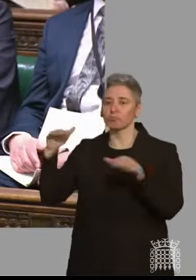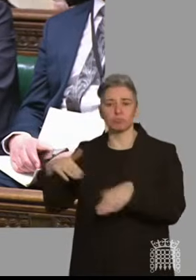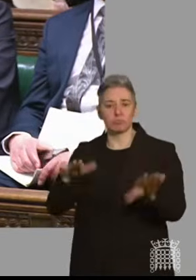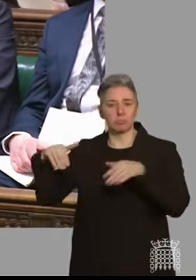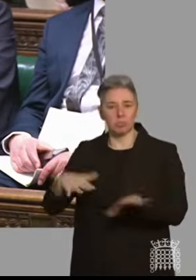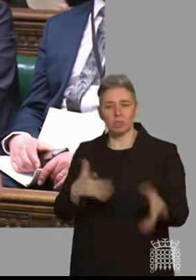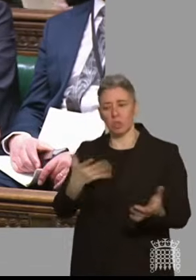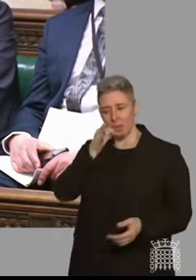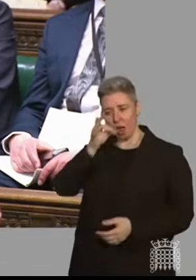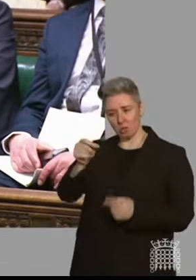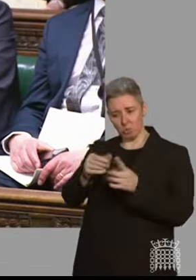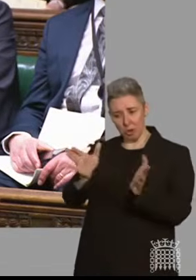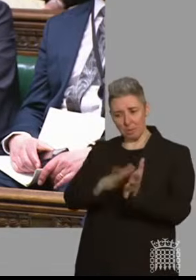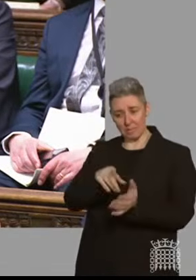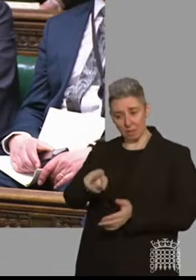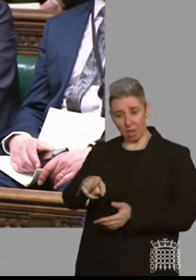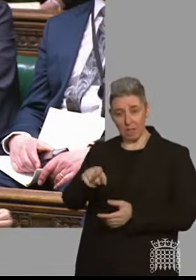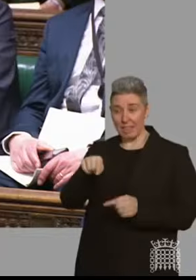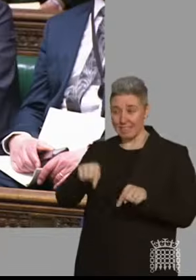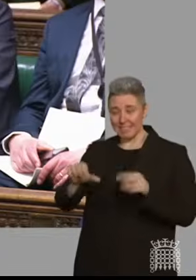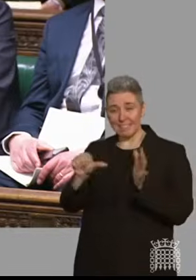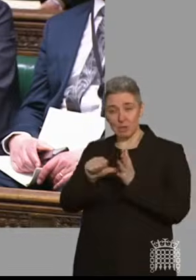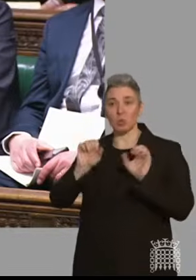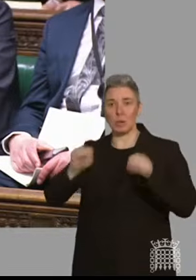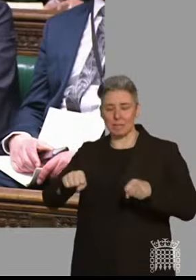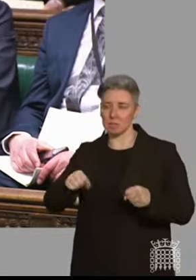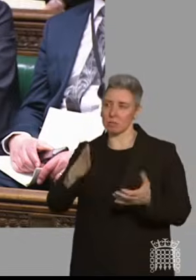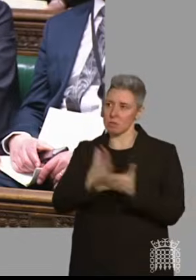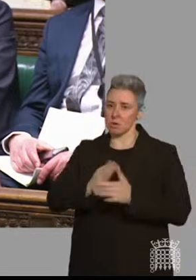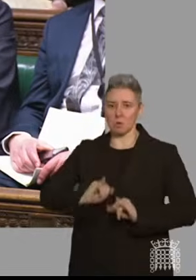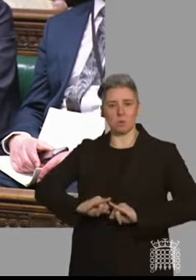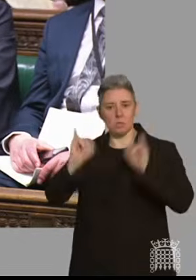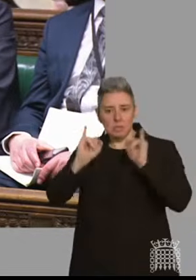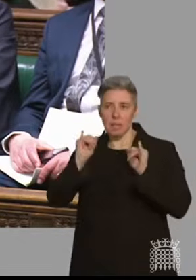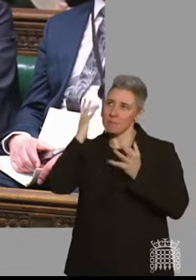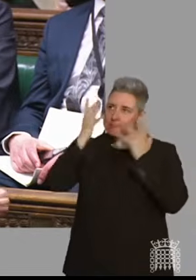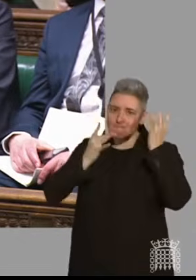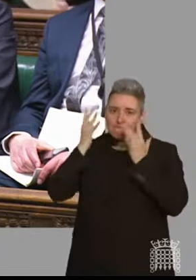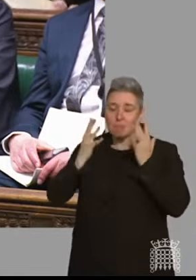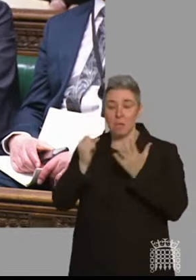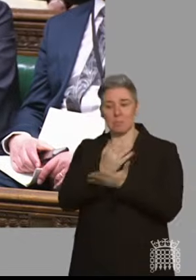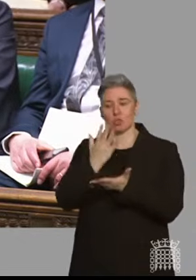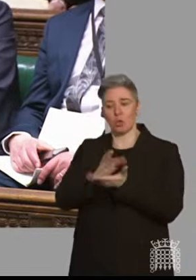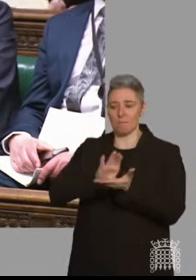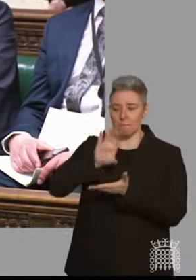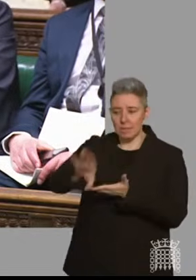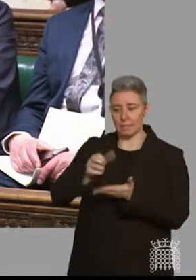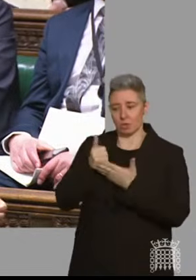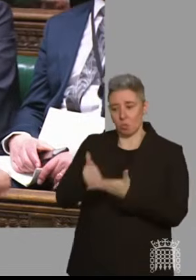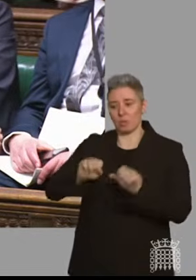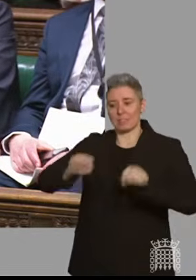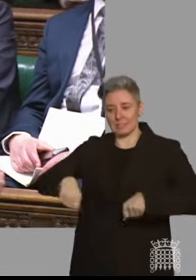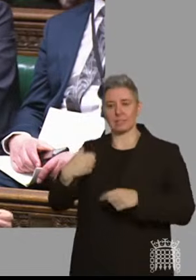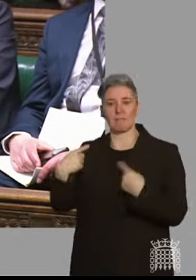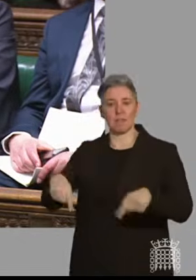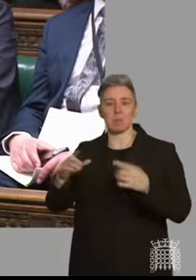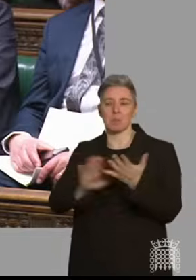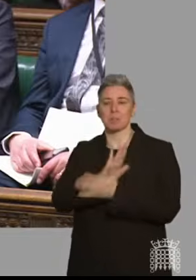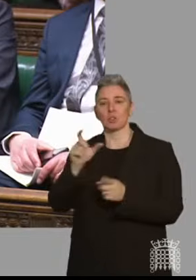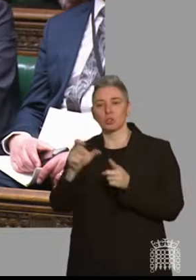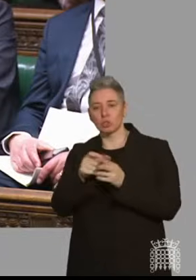of government and that funding and support will be made available to keep Dover clear, support the residents of Dover and Deal and